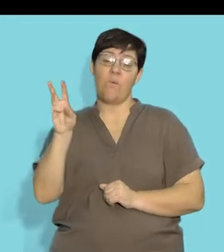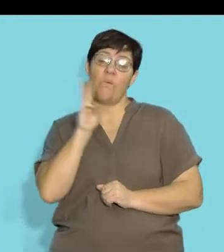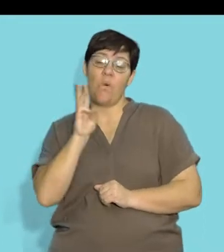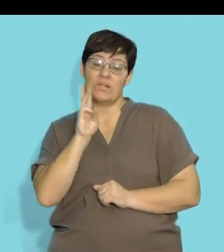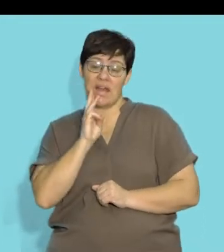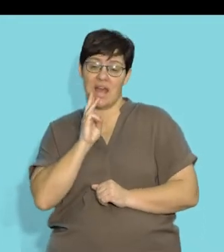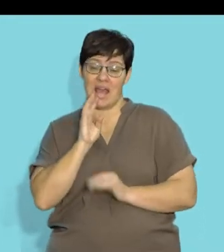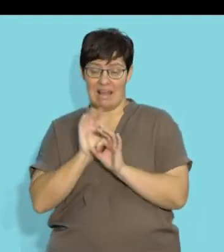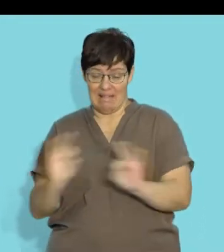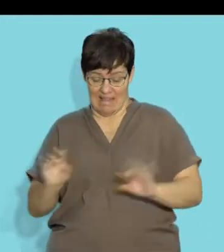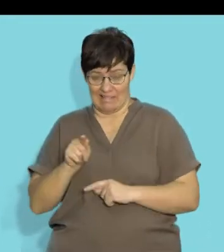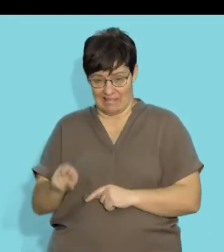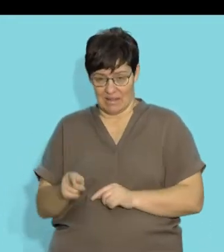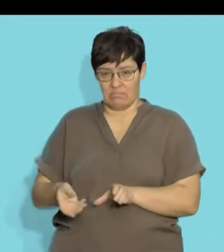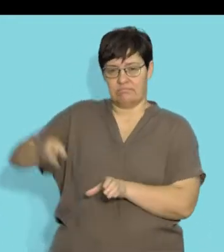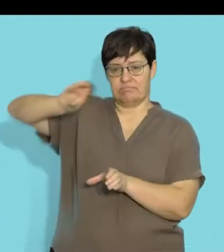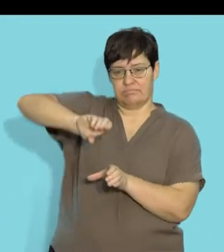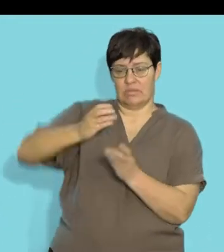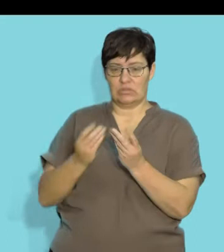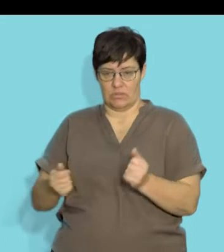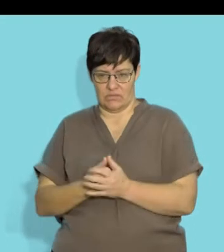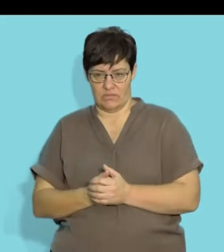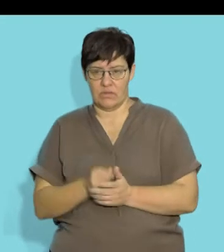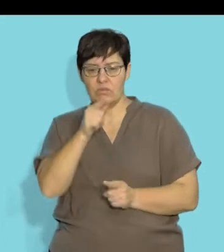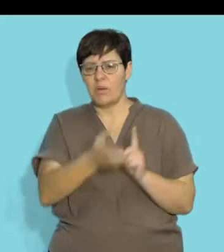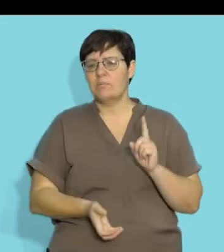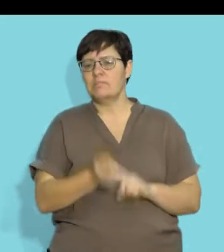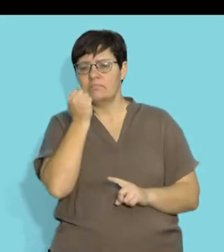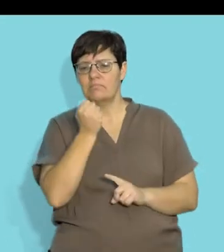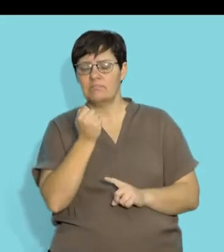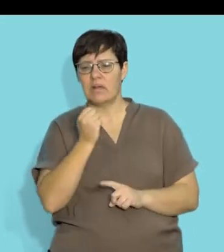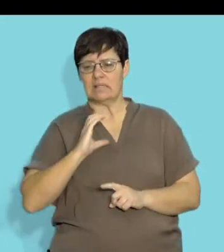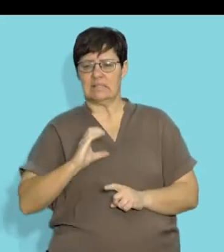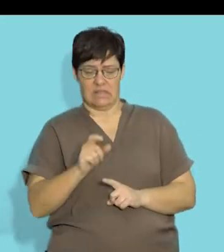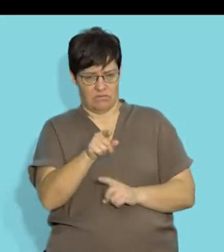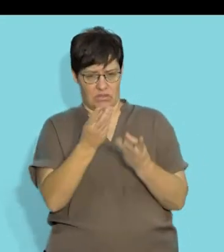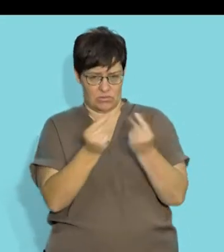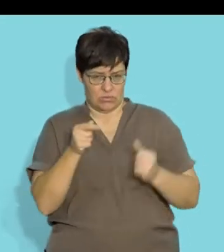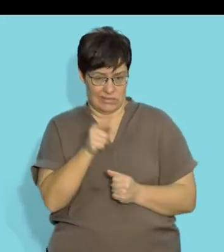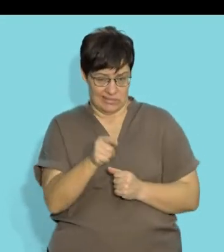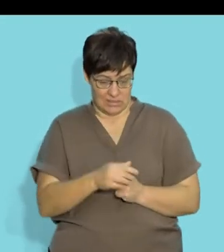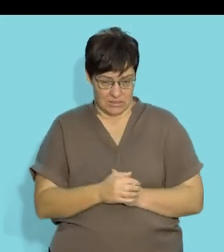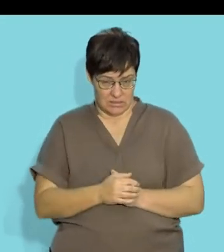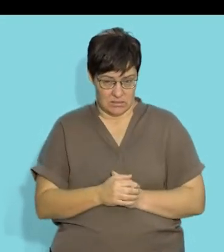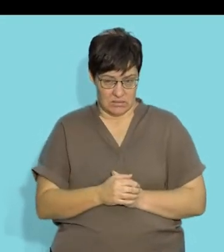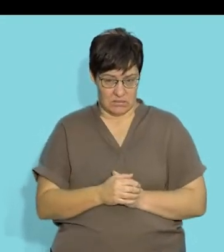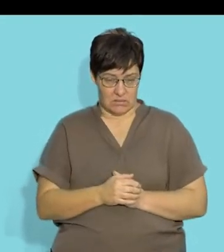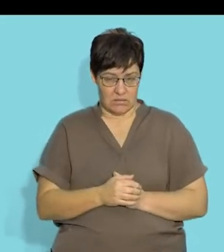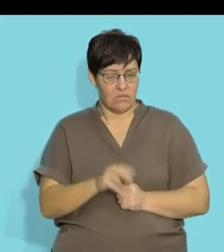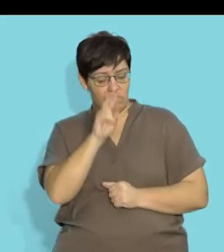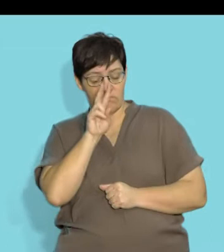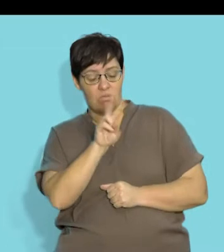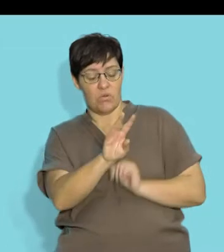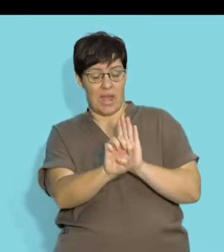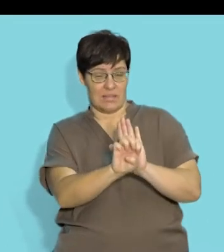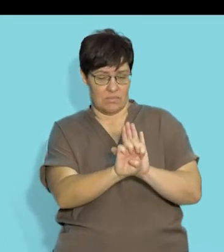okay, of distilled water. Determine the concentration of the solution, right? Now, if you look at this